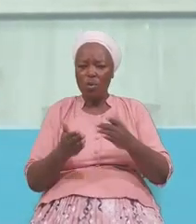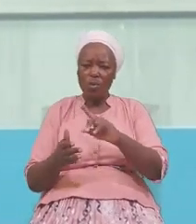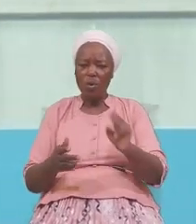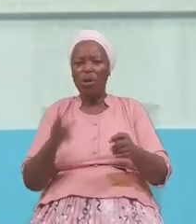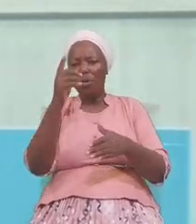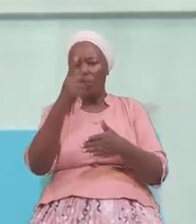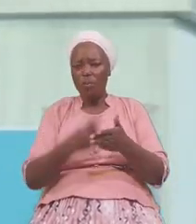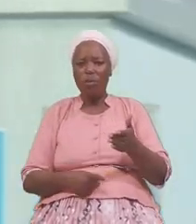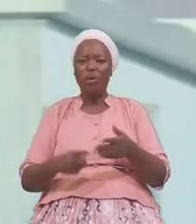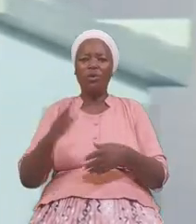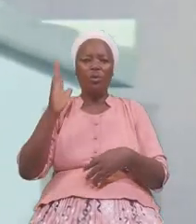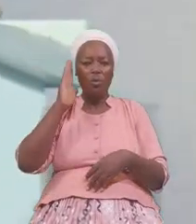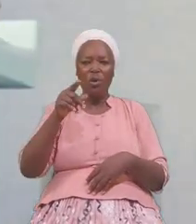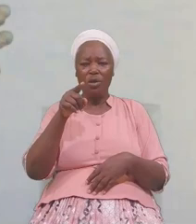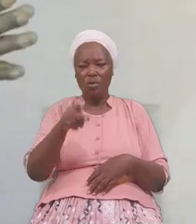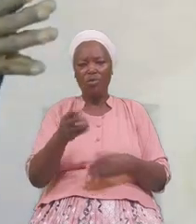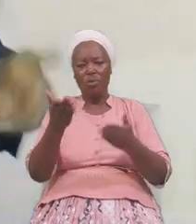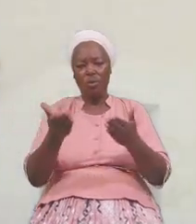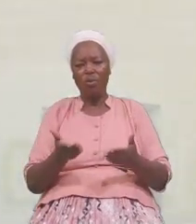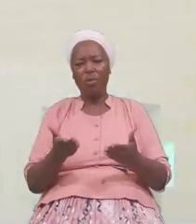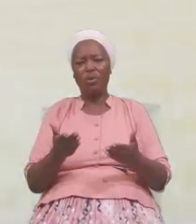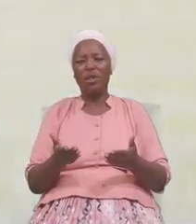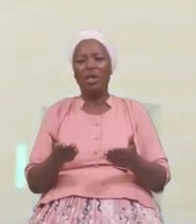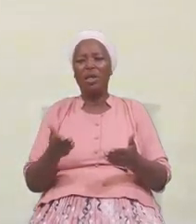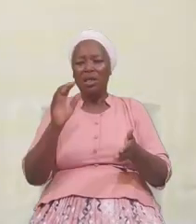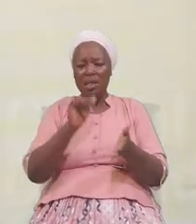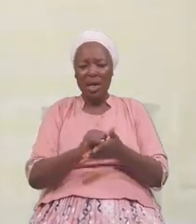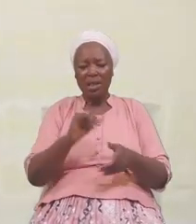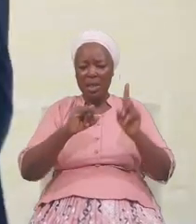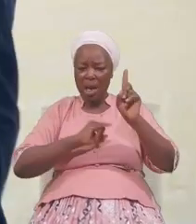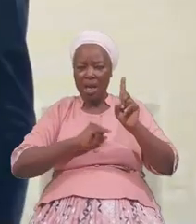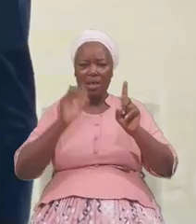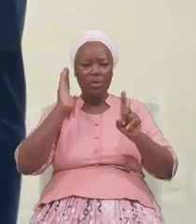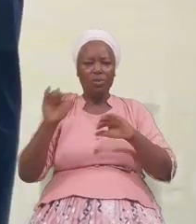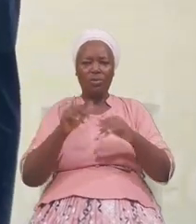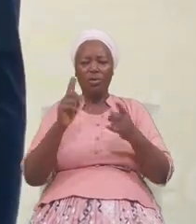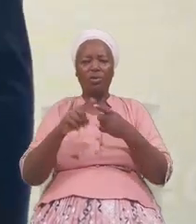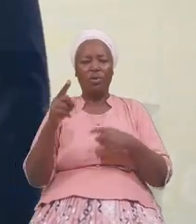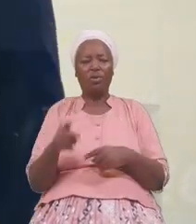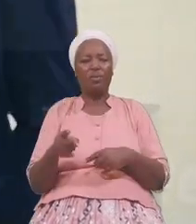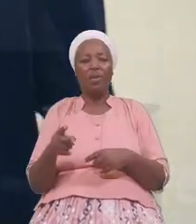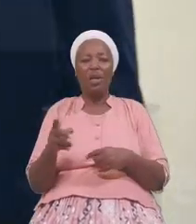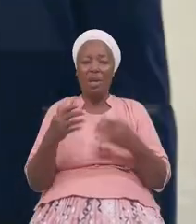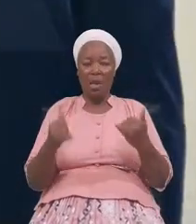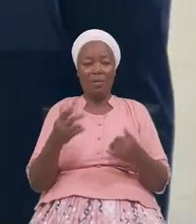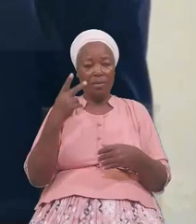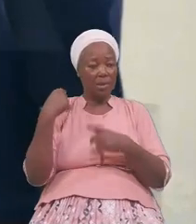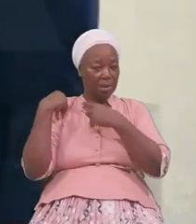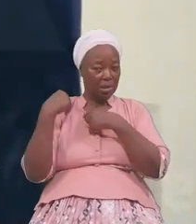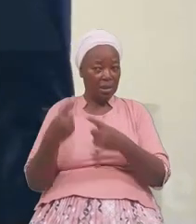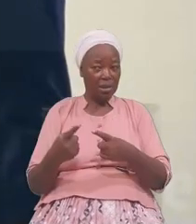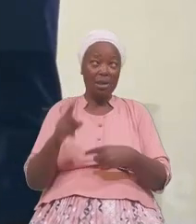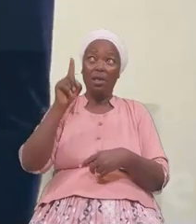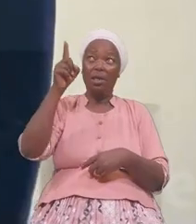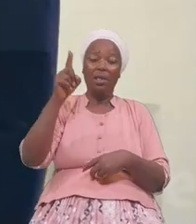What wilt thou that I should do unto thee? Now, since he